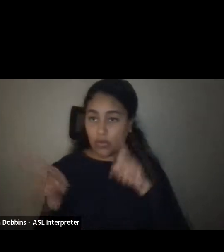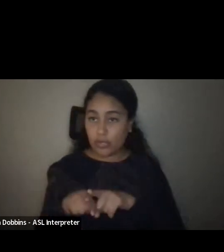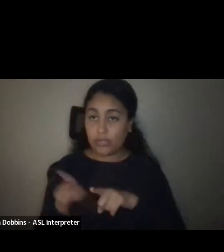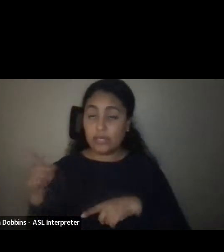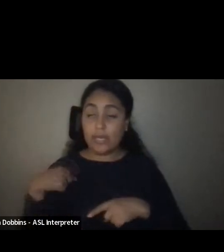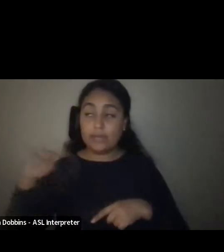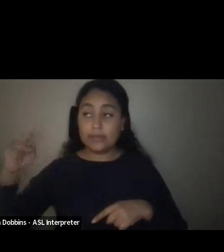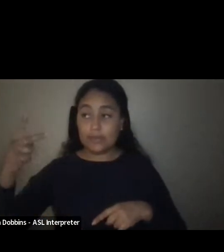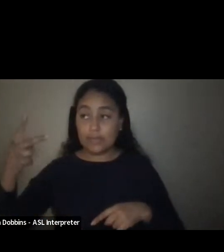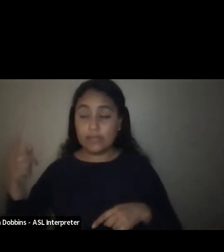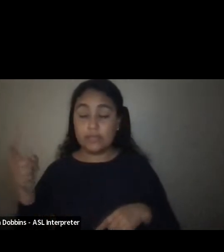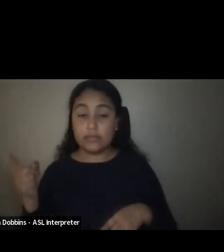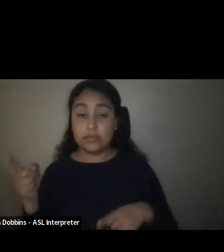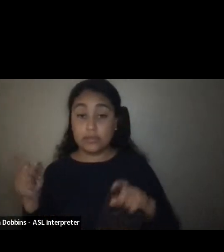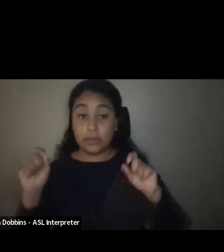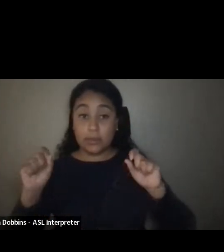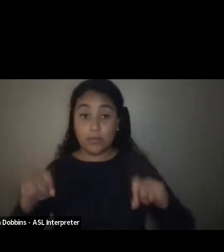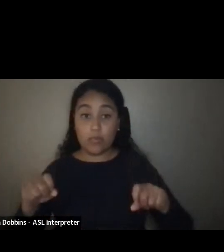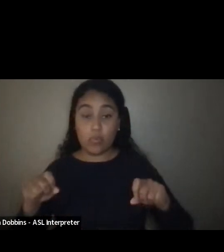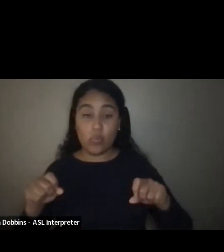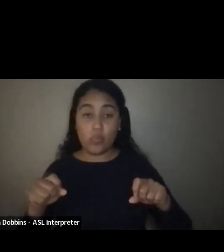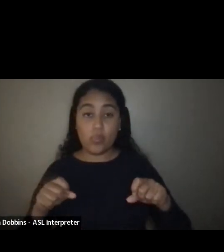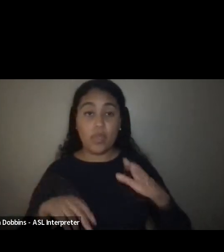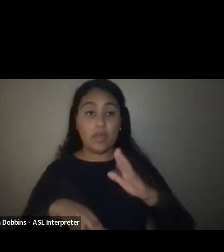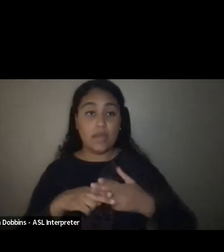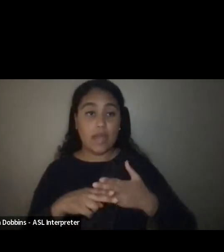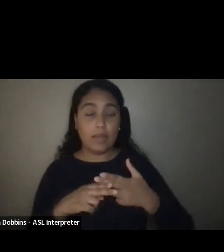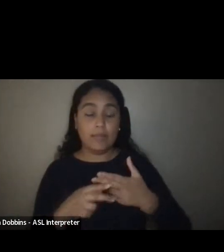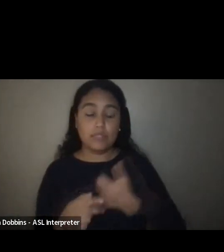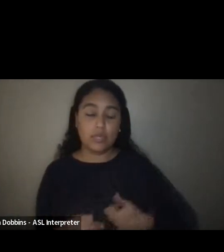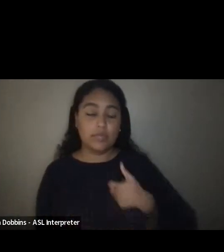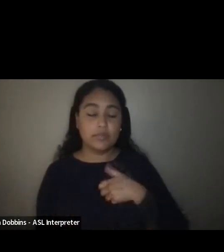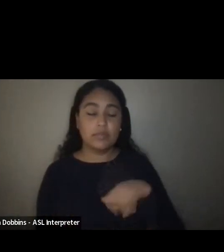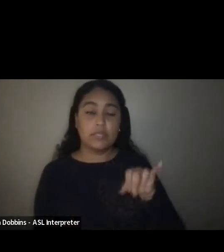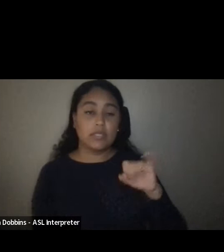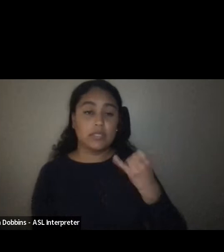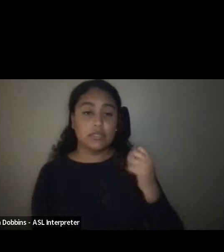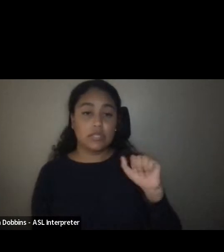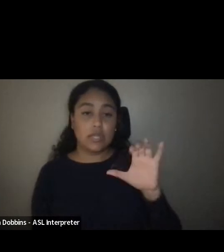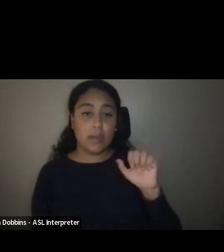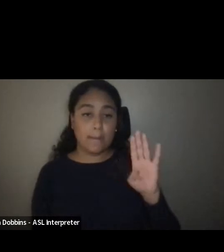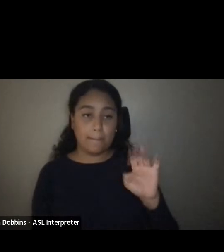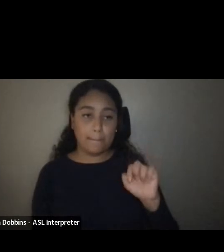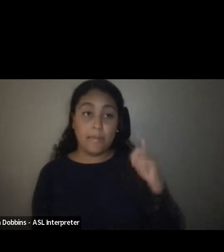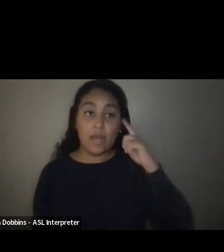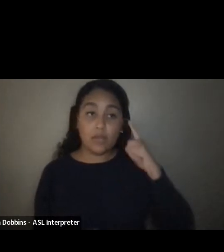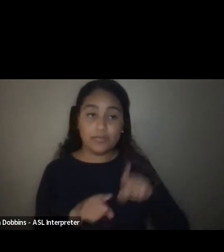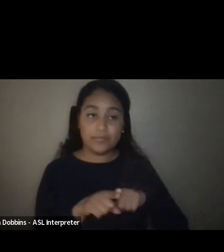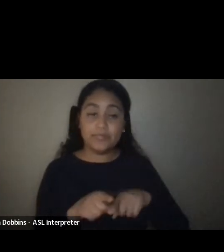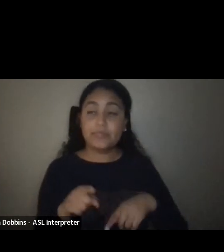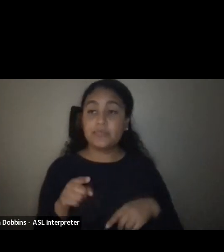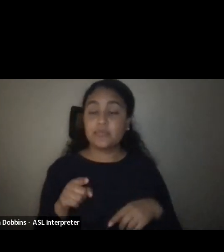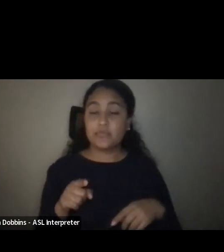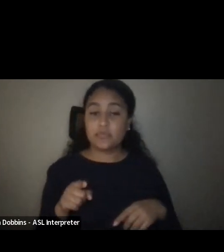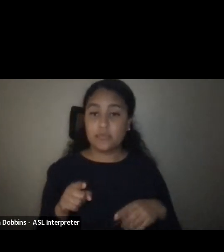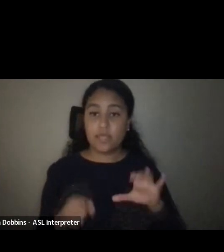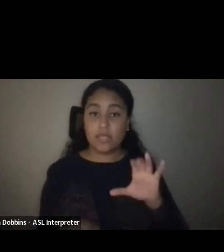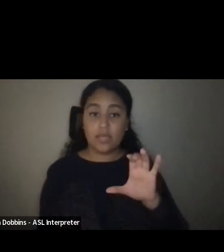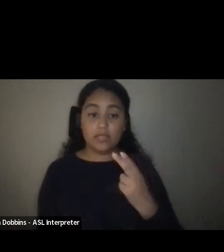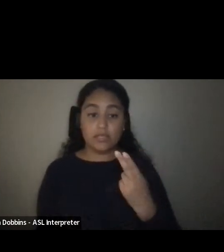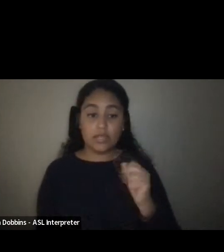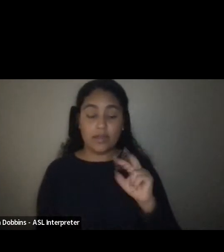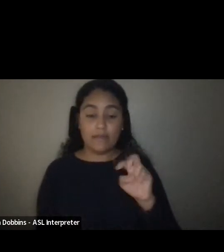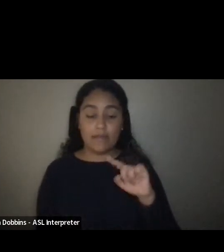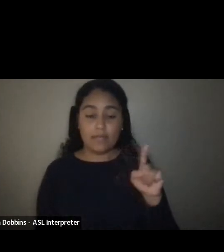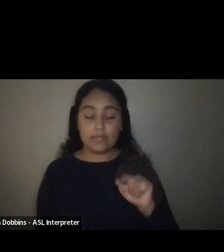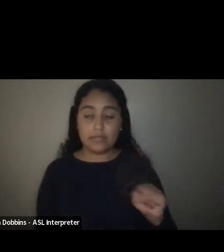seconds. Can we, so roll call, excuse me. Trustee Jacobson, how do you vote? Aye. Trustee Chavez,